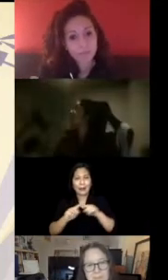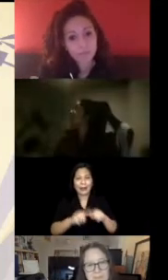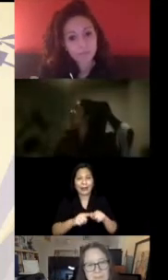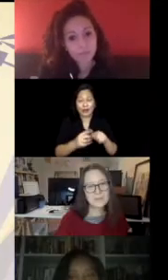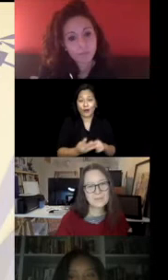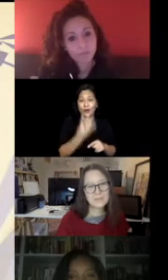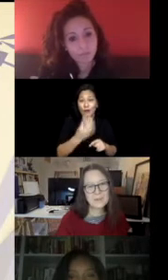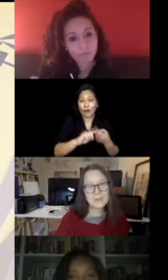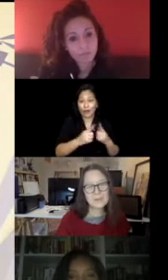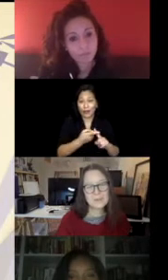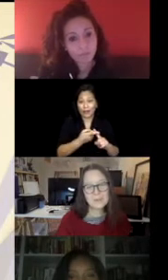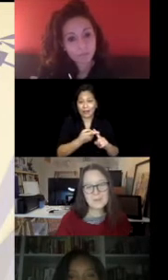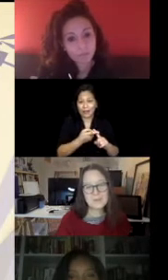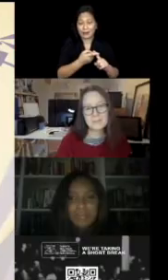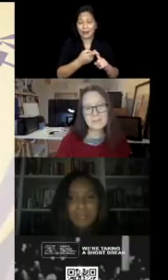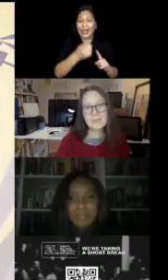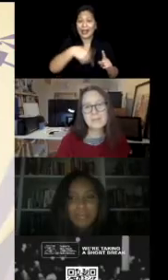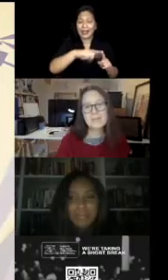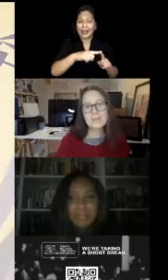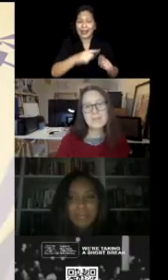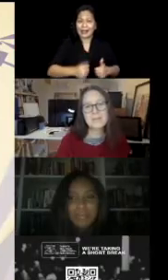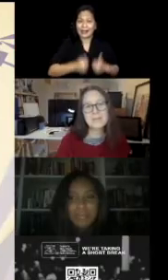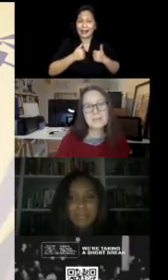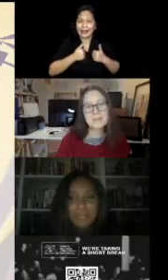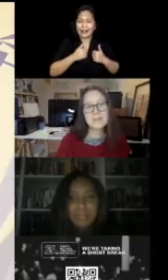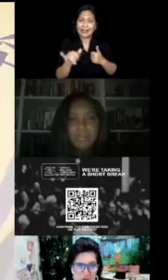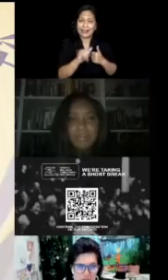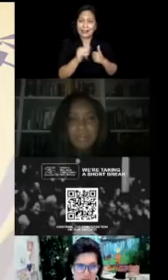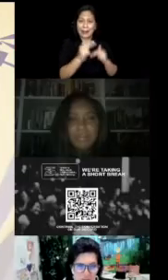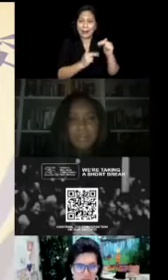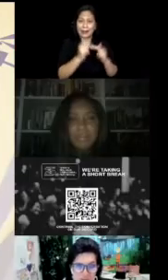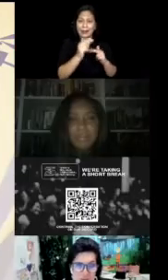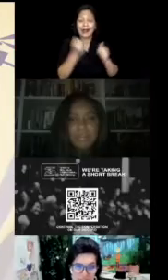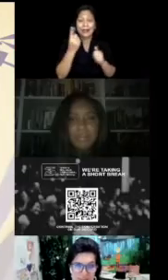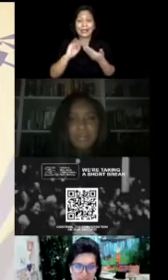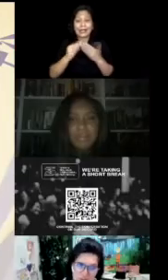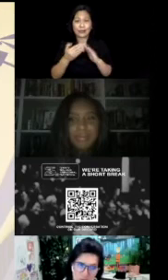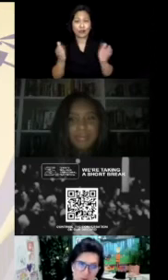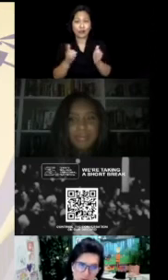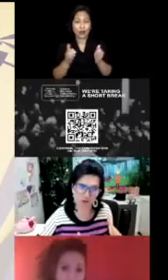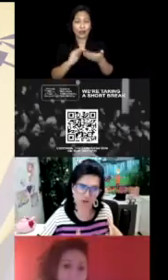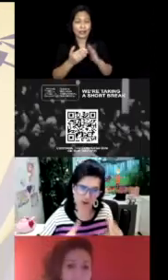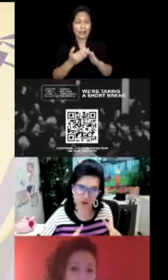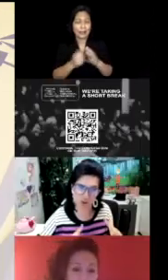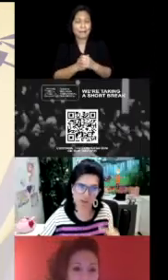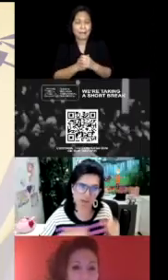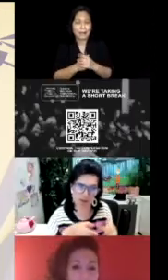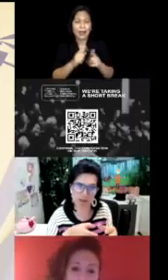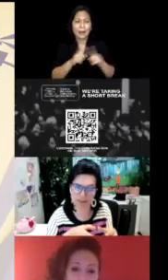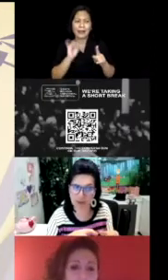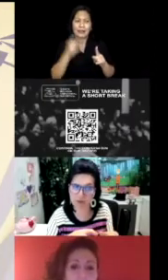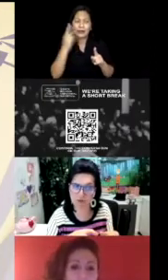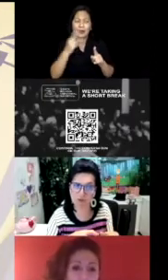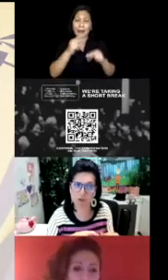in a small building in a big city. And this was one of the first images we created about this place that was so important to the show, and the